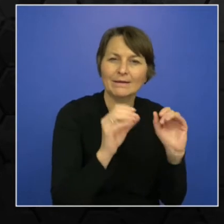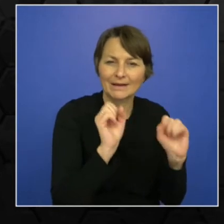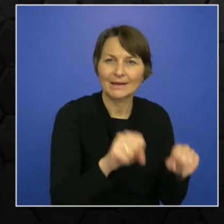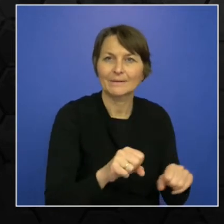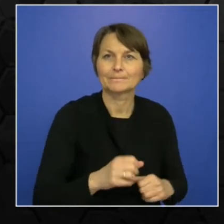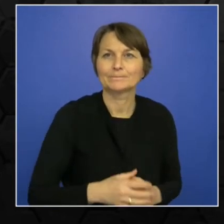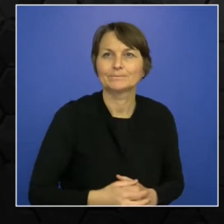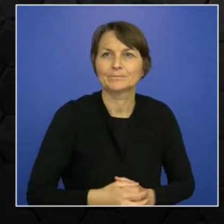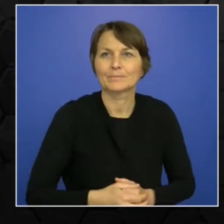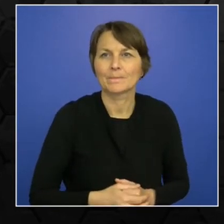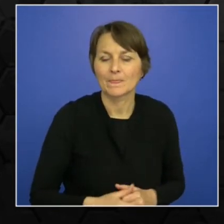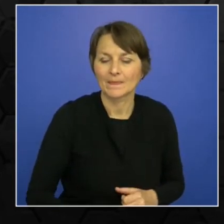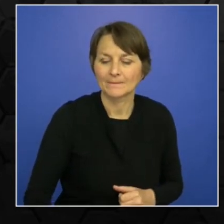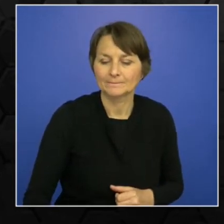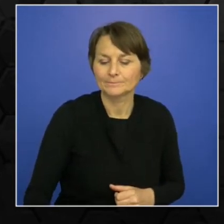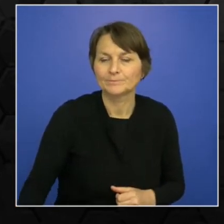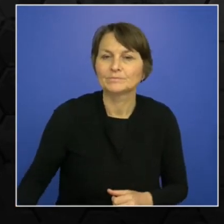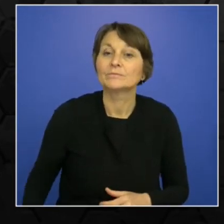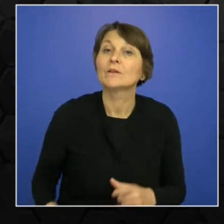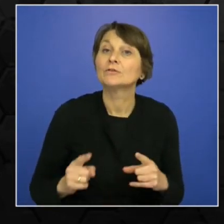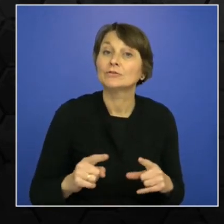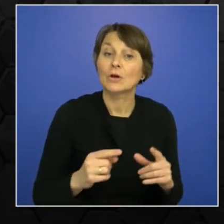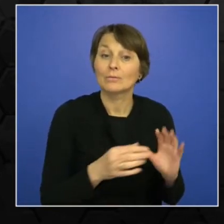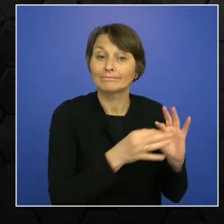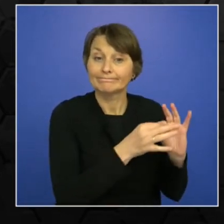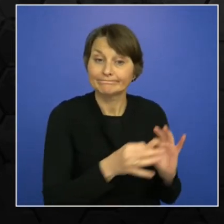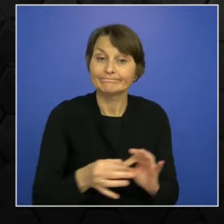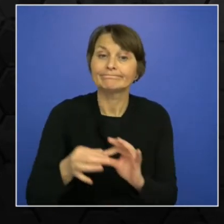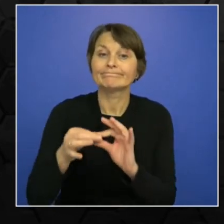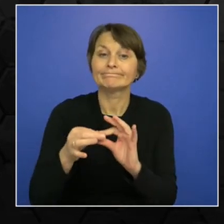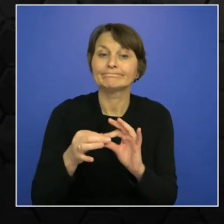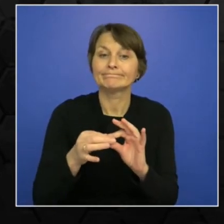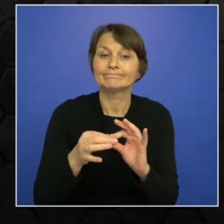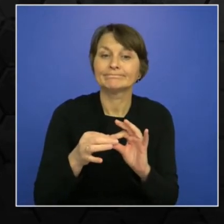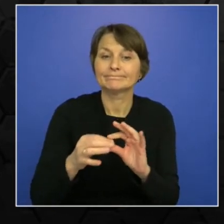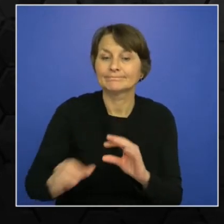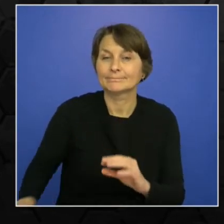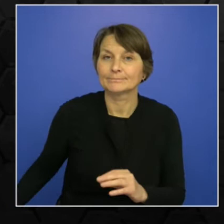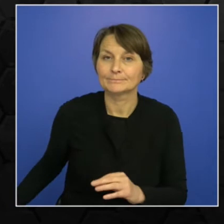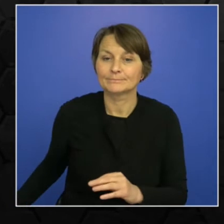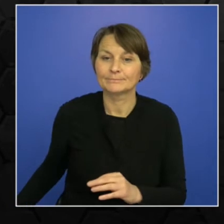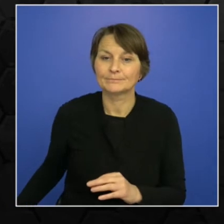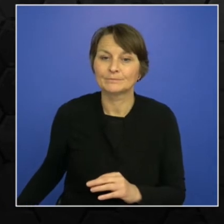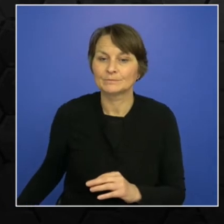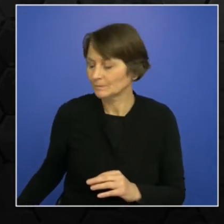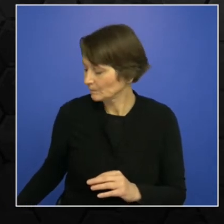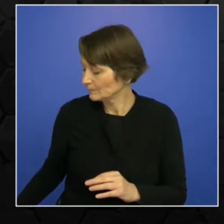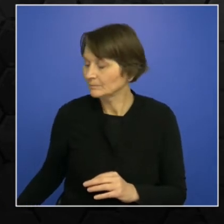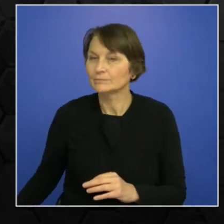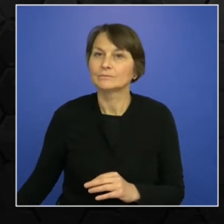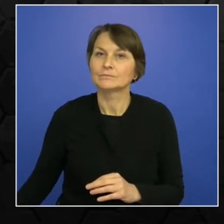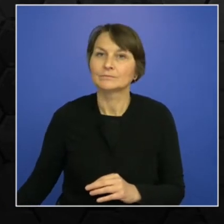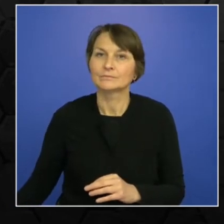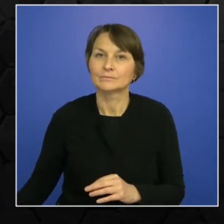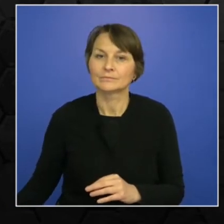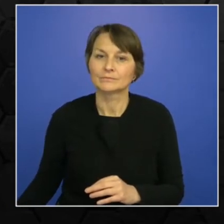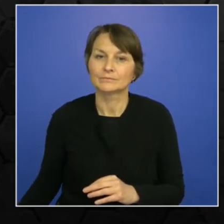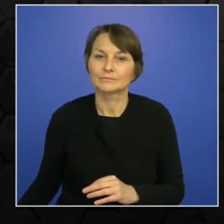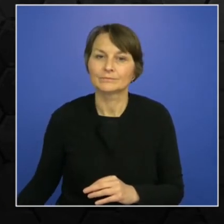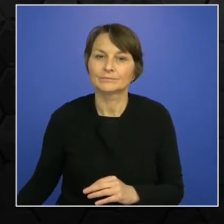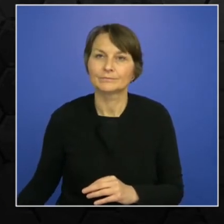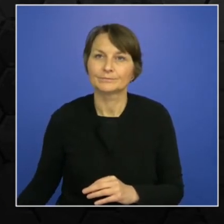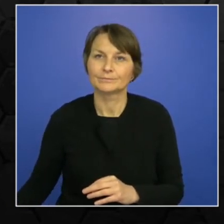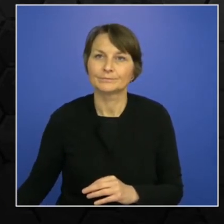it with respect to TensorFlow Lite. So because it is one of the most popular frameworks. In quantization, what we do